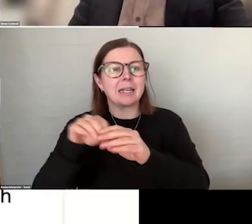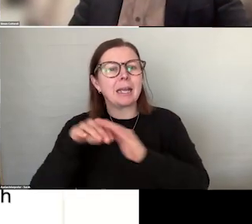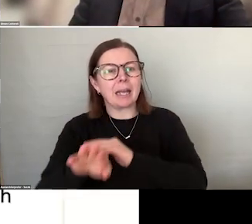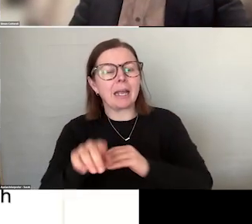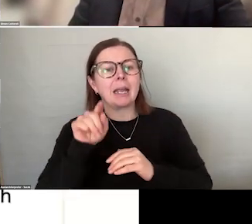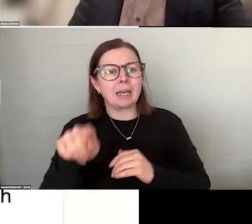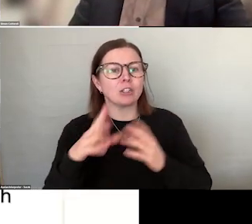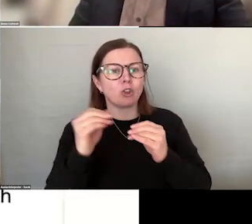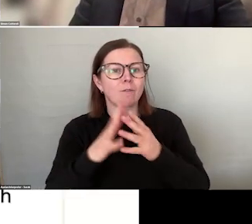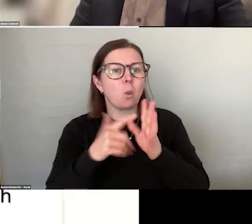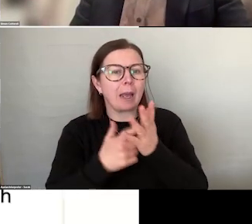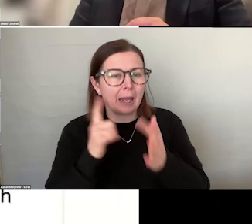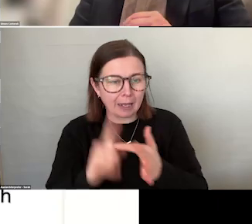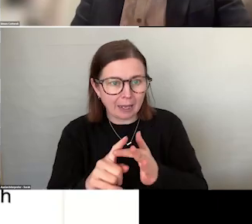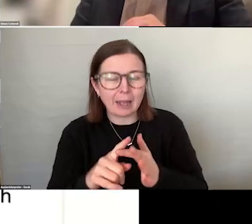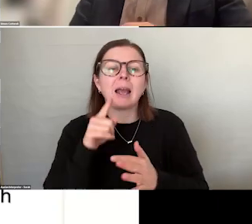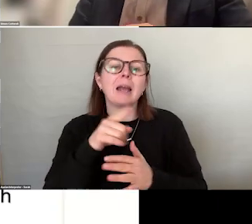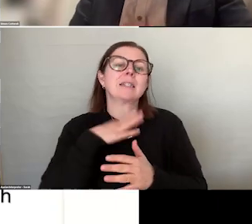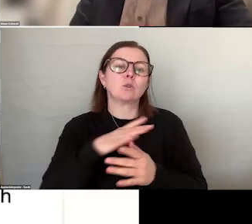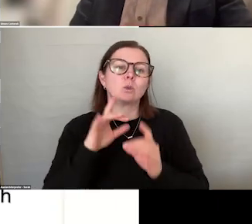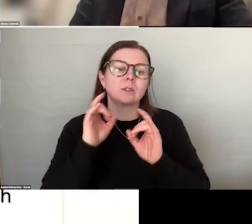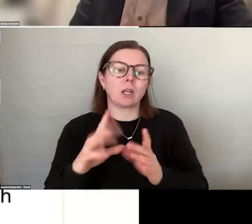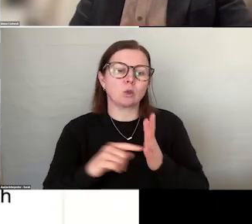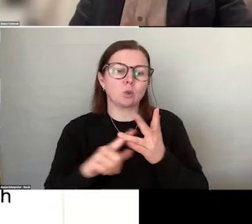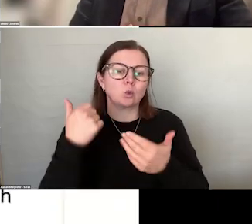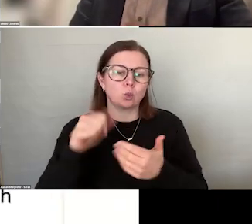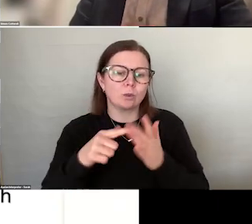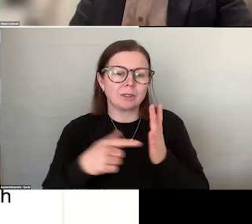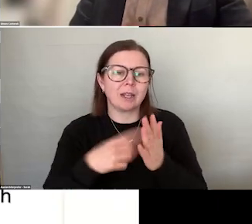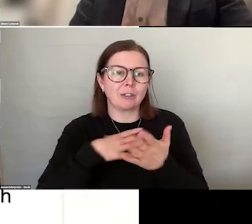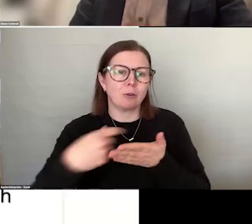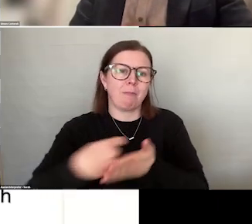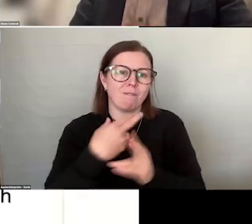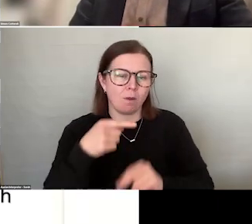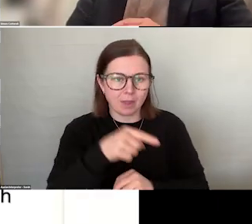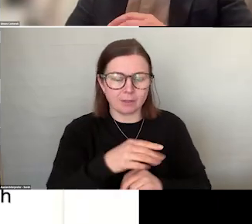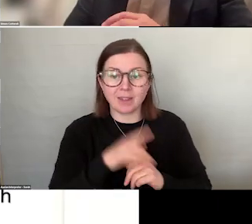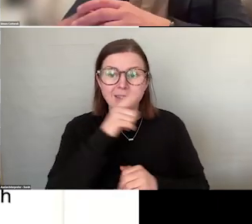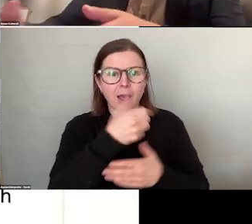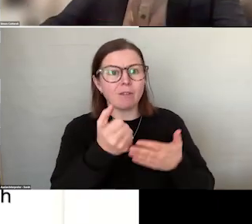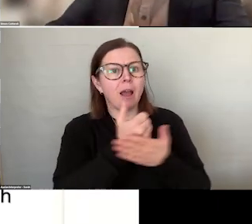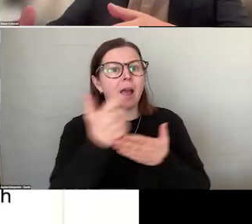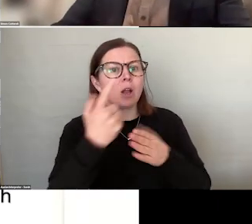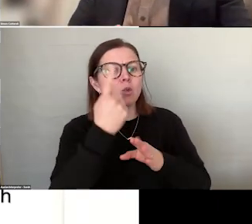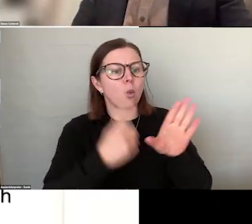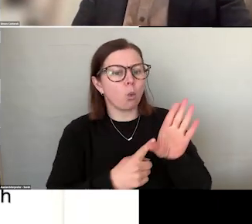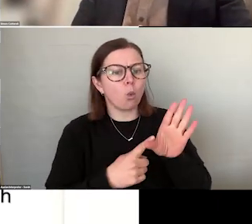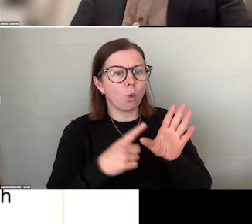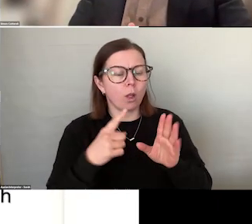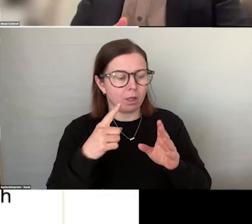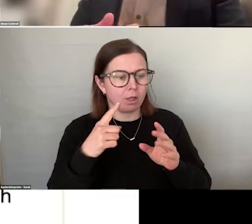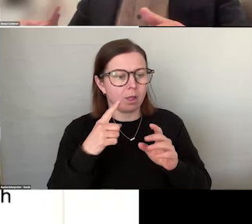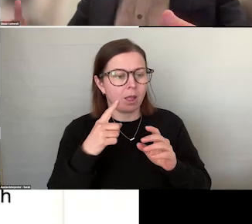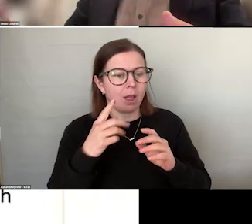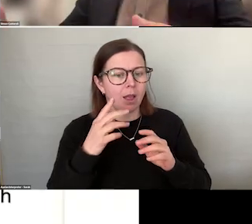need to be paid appropriately to use it. They do get an annual health assessment payment when they do